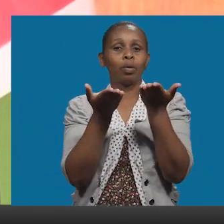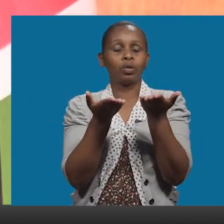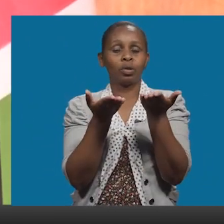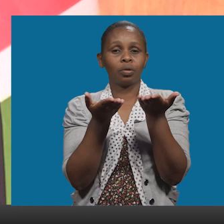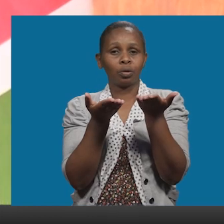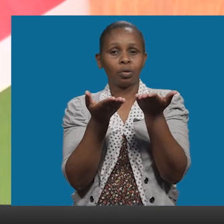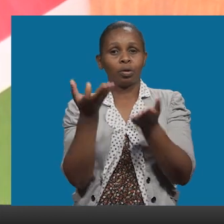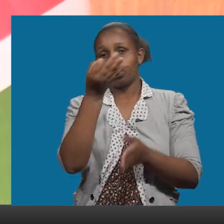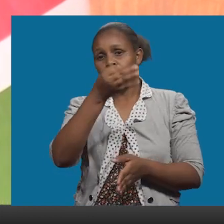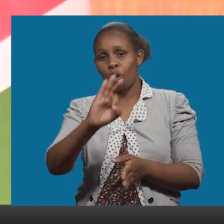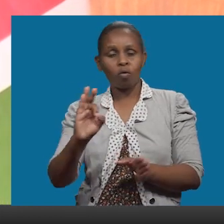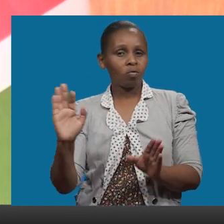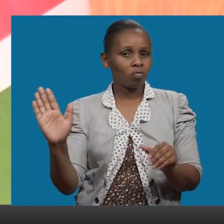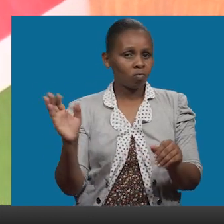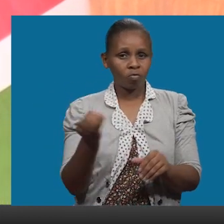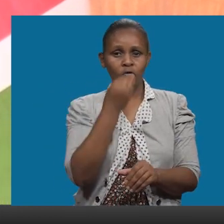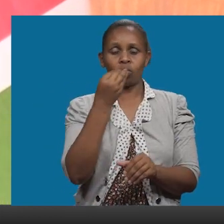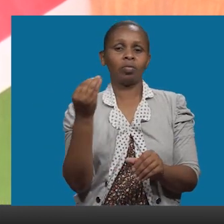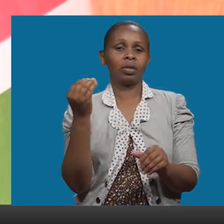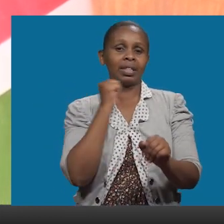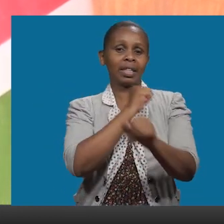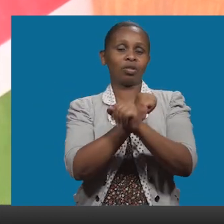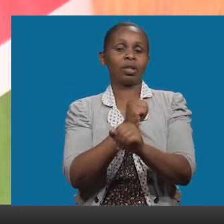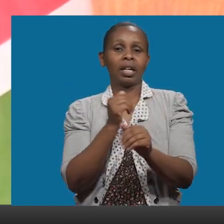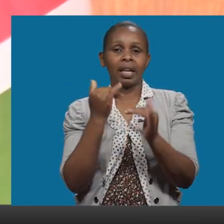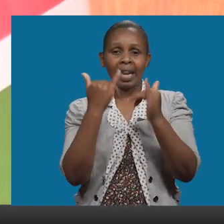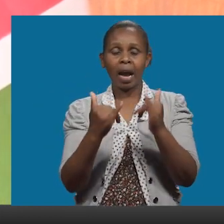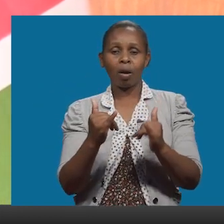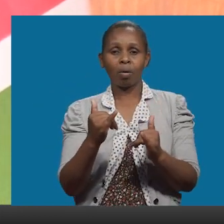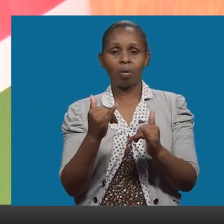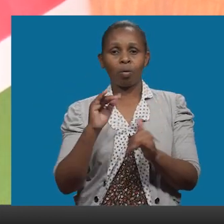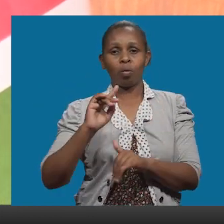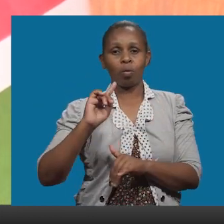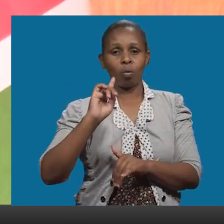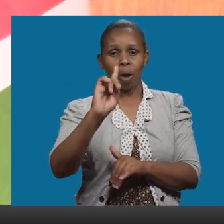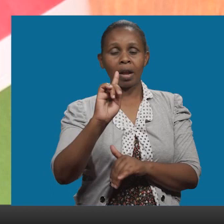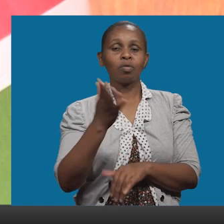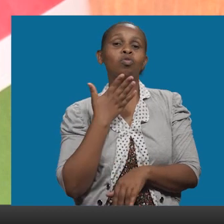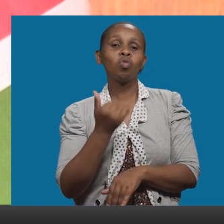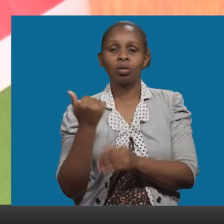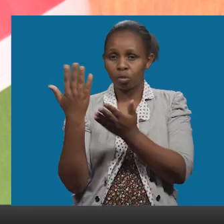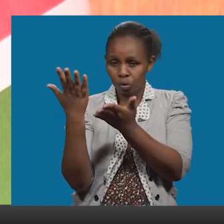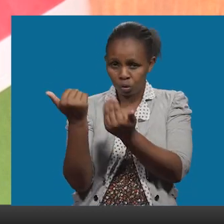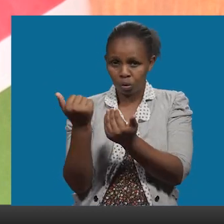promoting or promotion of food security. One, we want to adopt